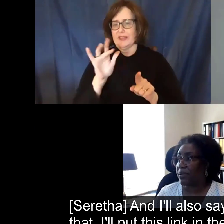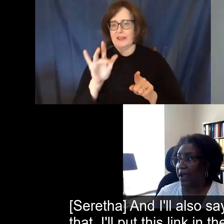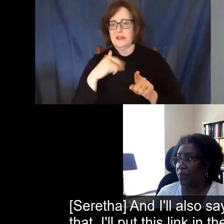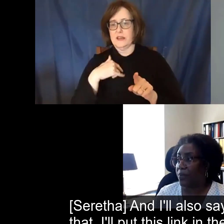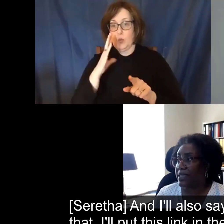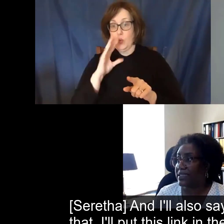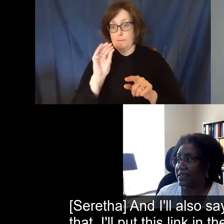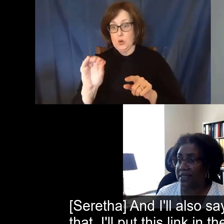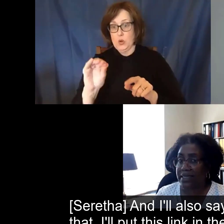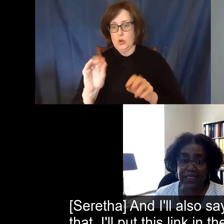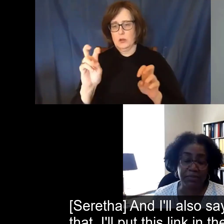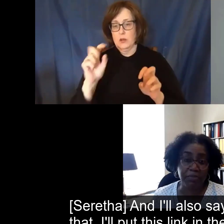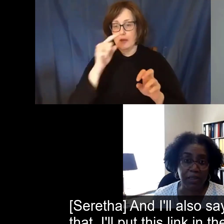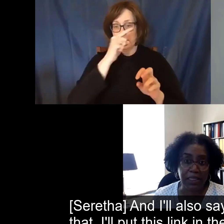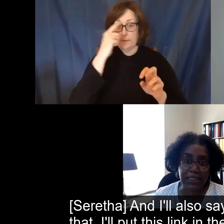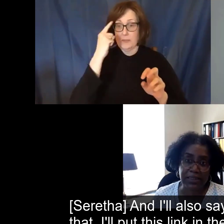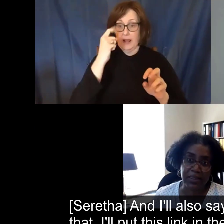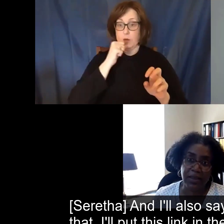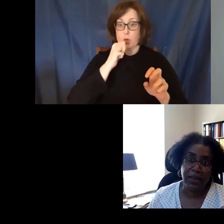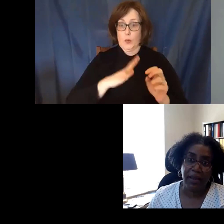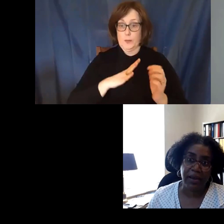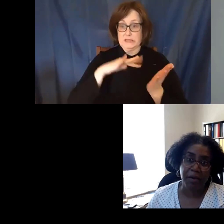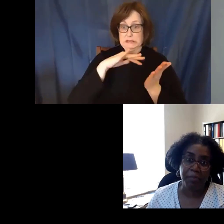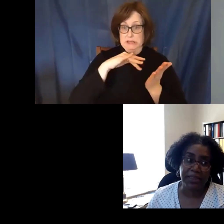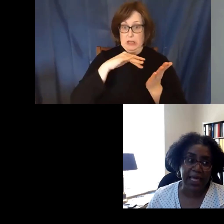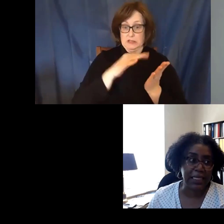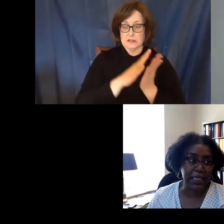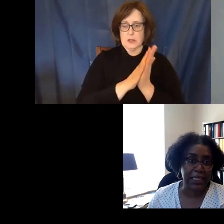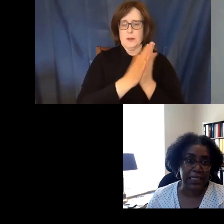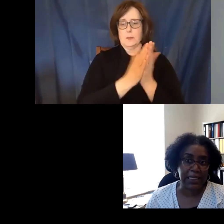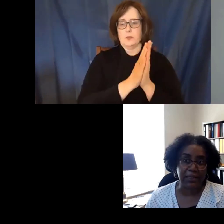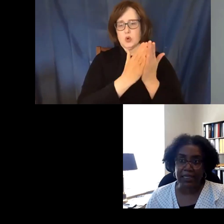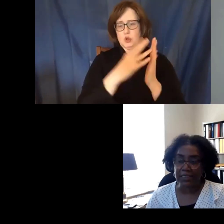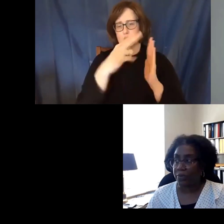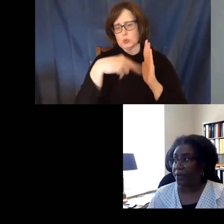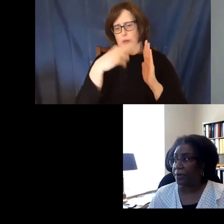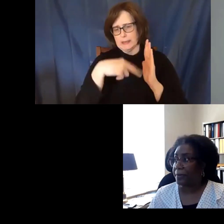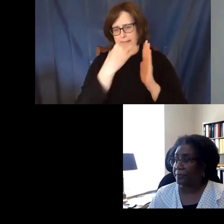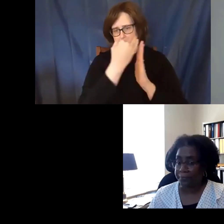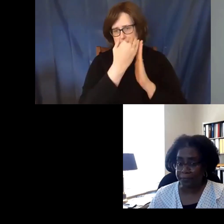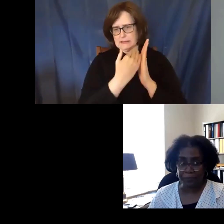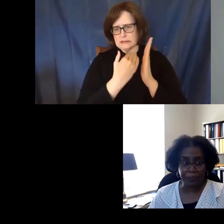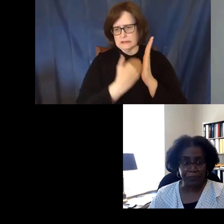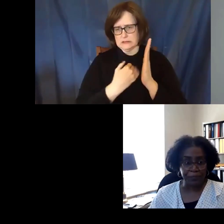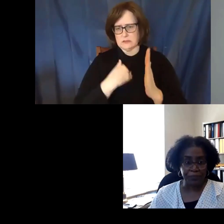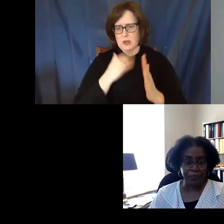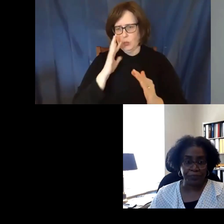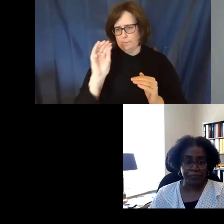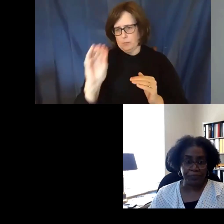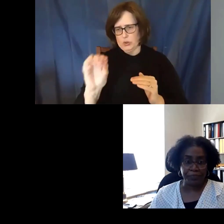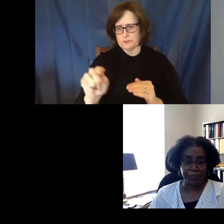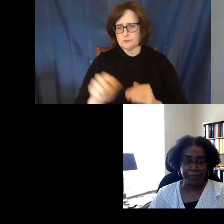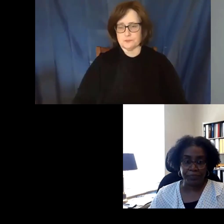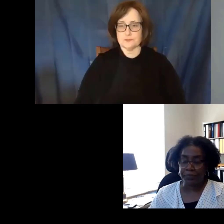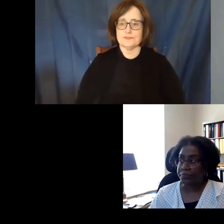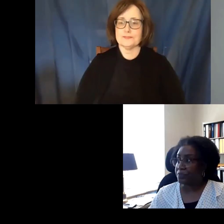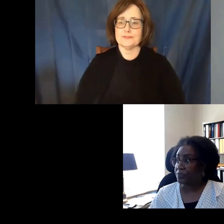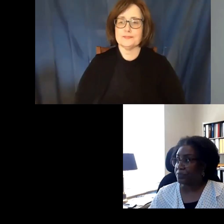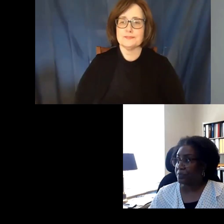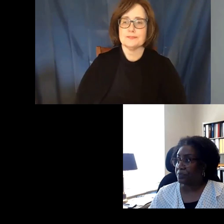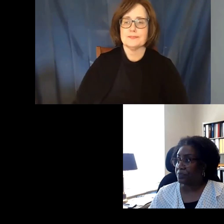the Black Women's Studies Book List, and I'll put that link in as well. Great, thank you.